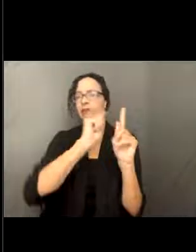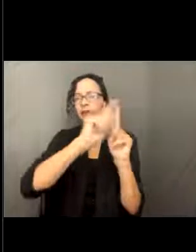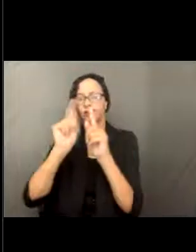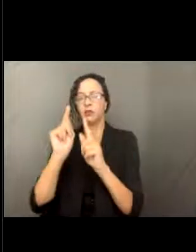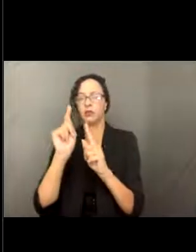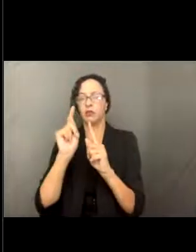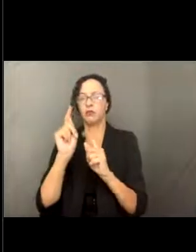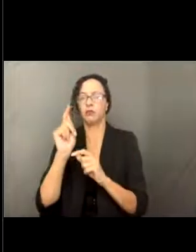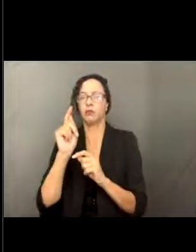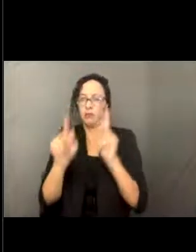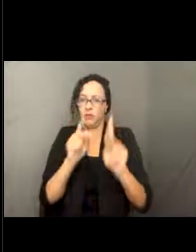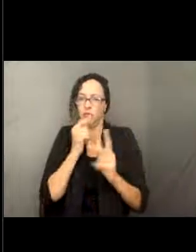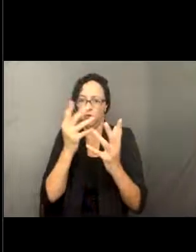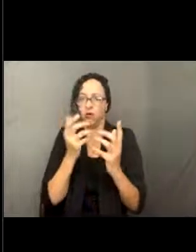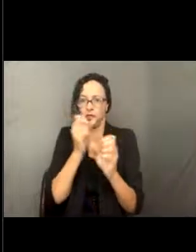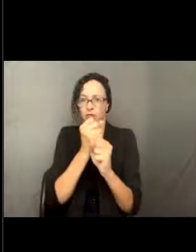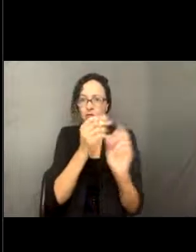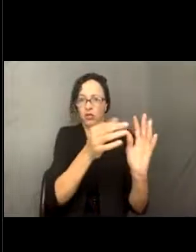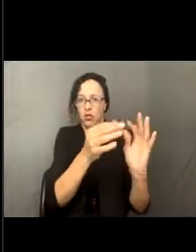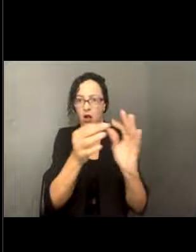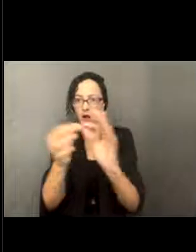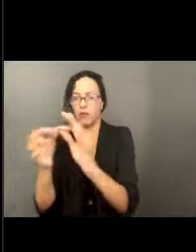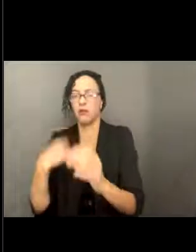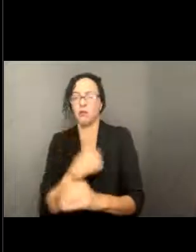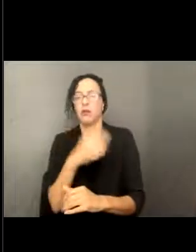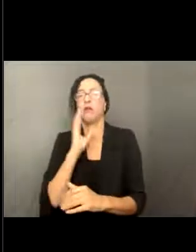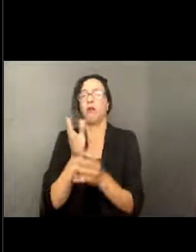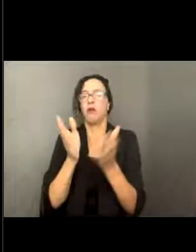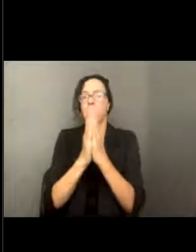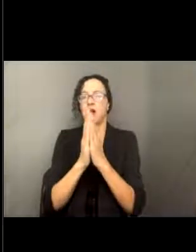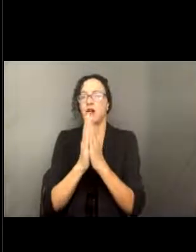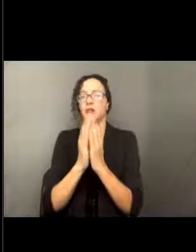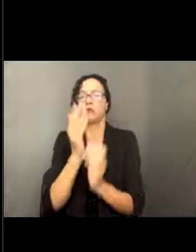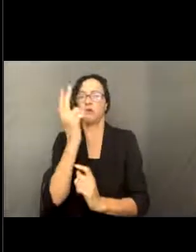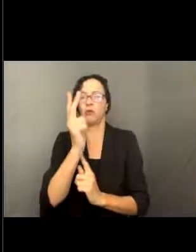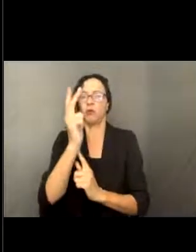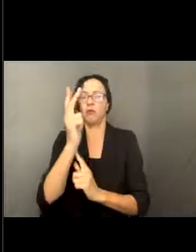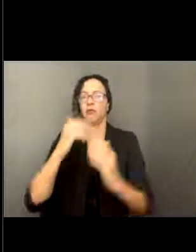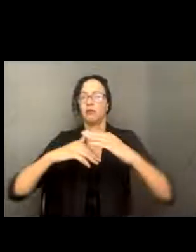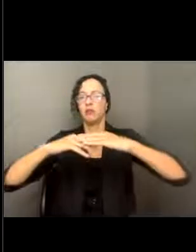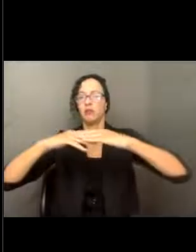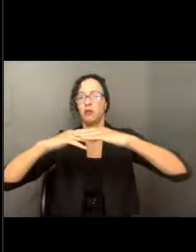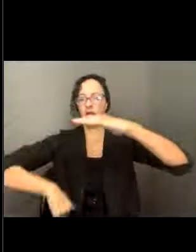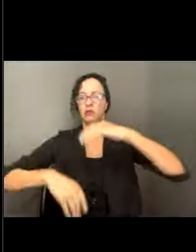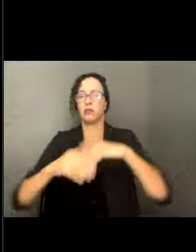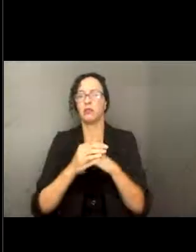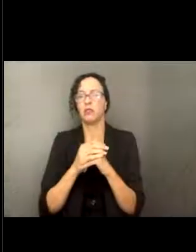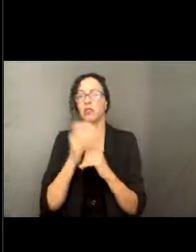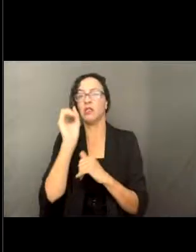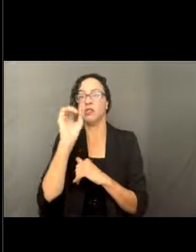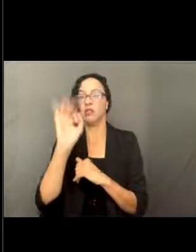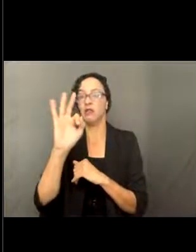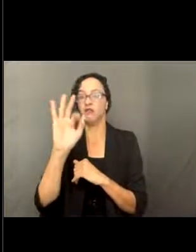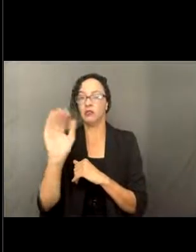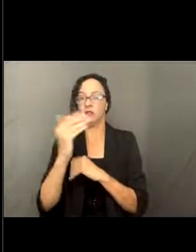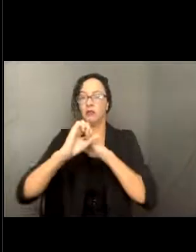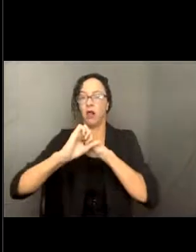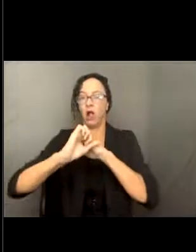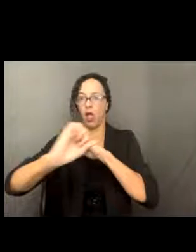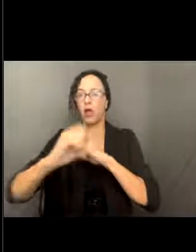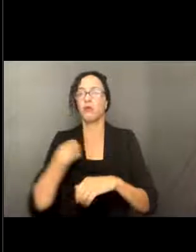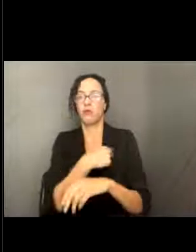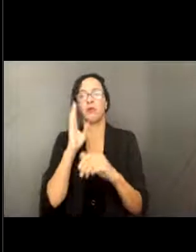less. If for some reason we have many speakers on a topic, we reserve the right to limit comment to 1 minute as needed. Thank you for joining us today. We know your